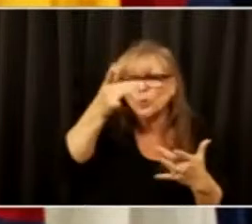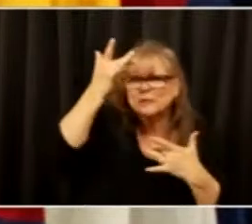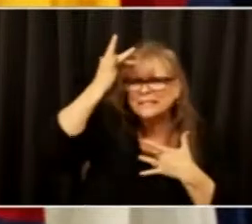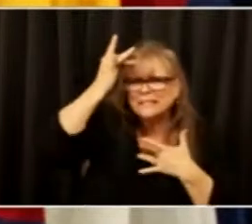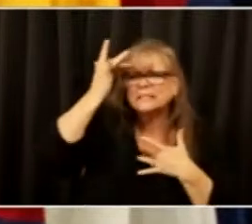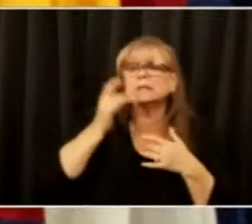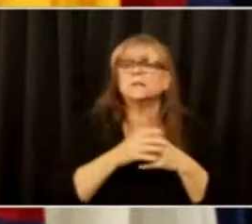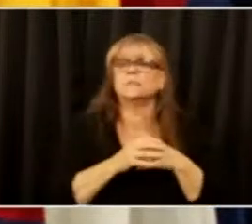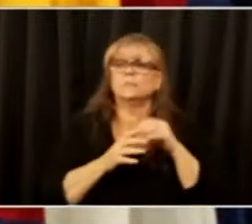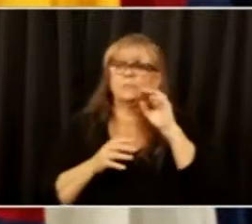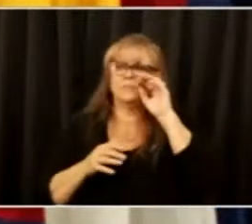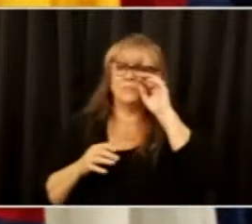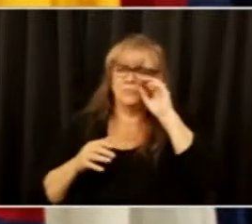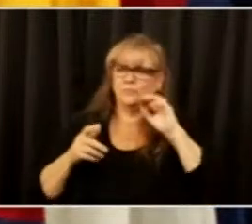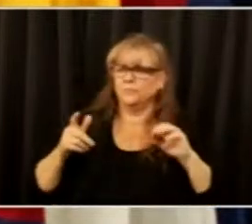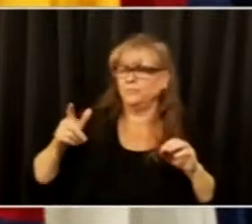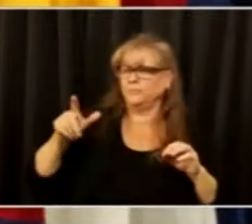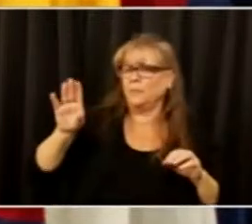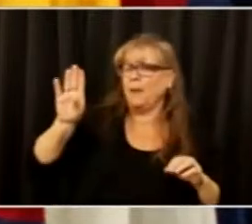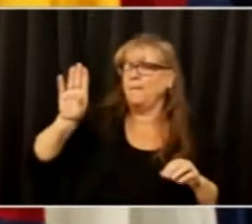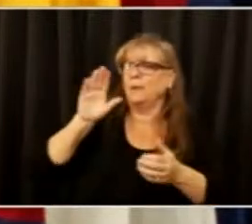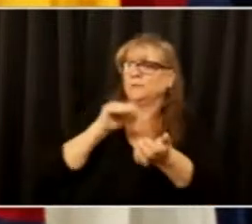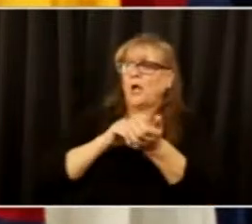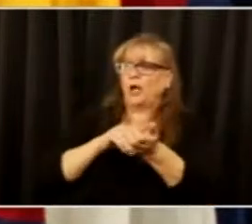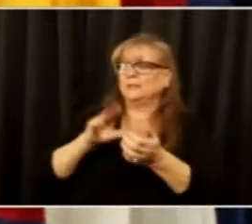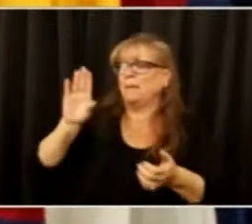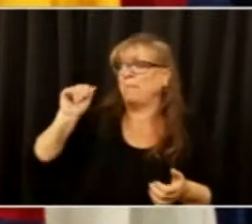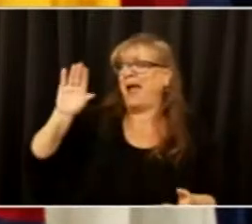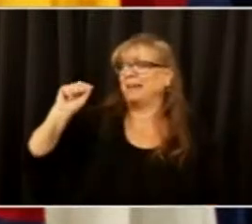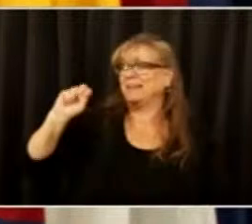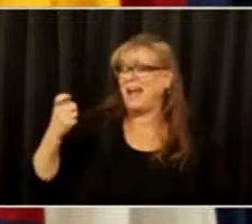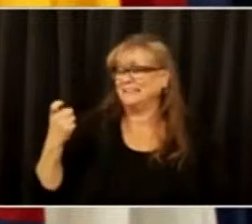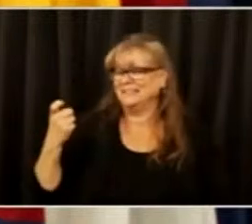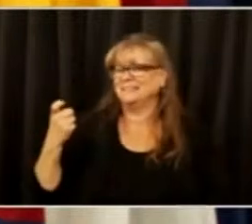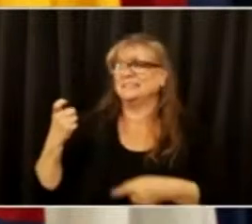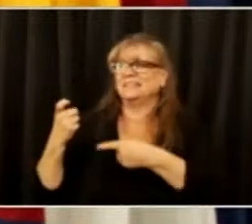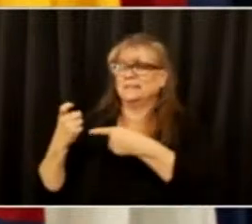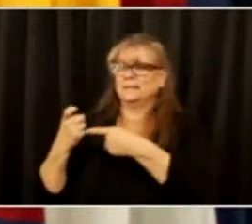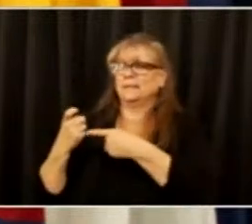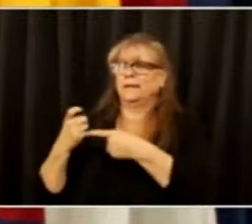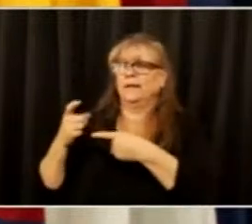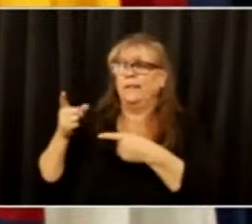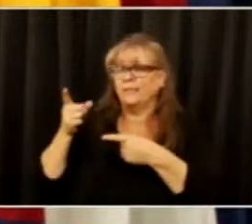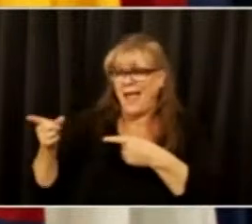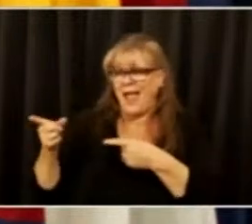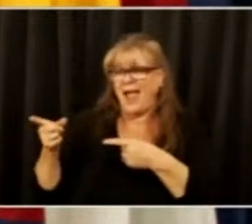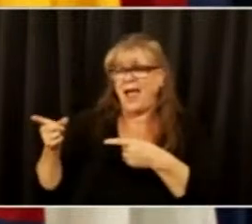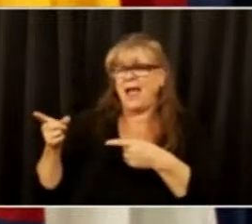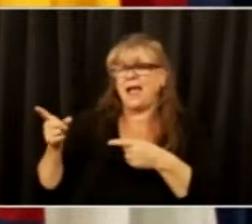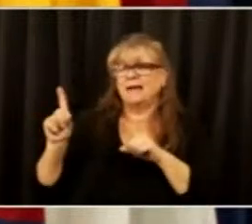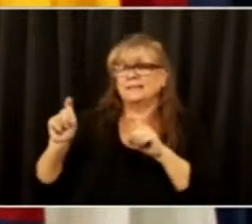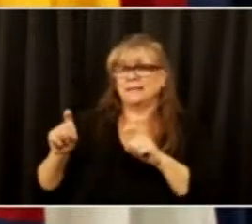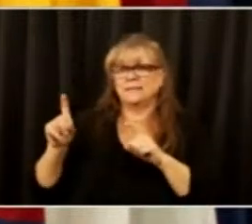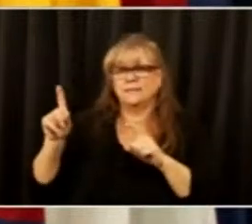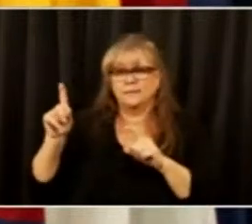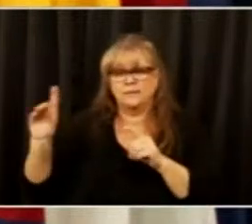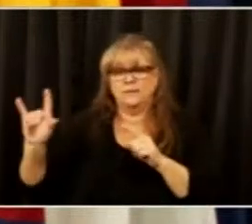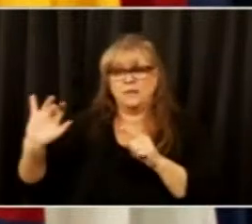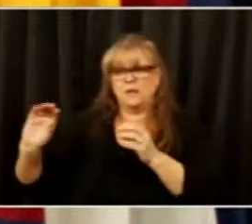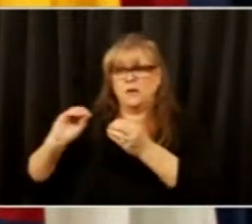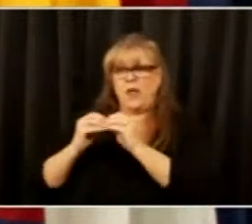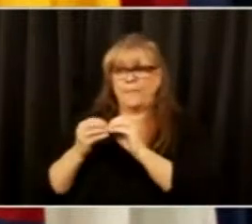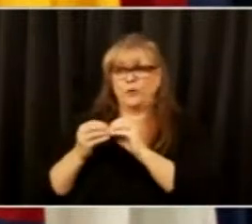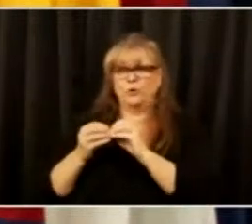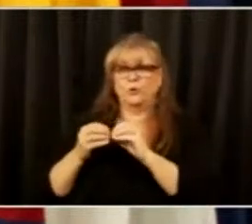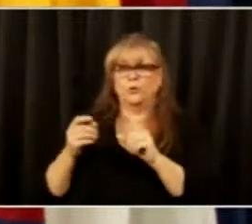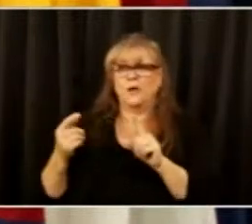the doctors talk, but effectively the Binax test, the false positives would be very, very low, but there are going to be some more false